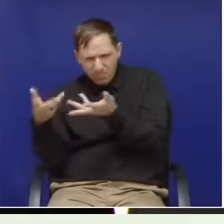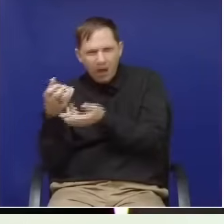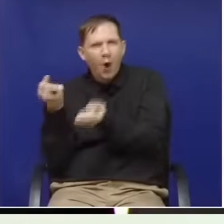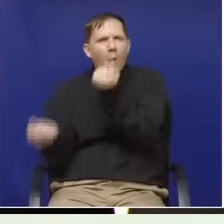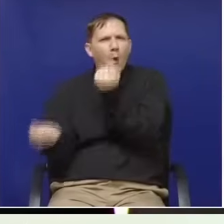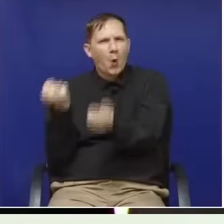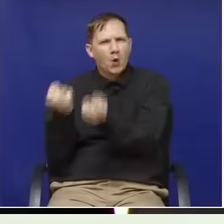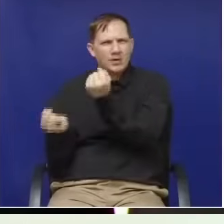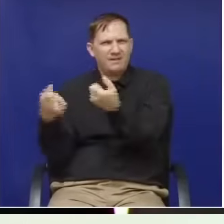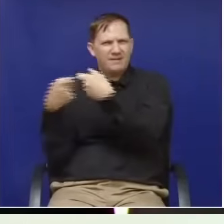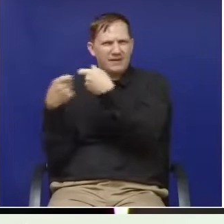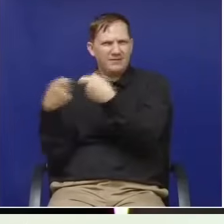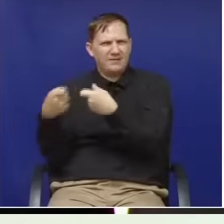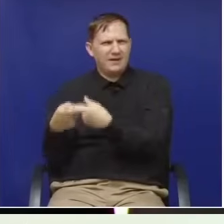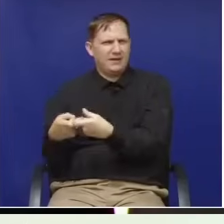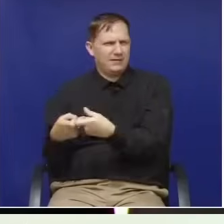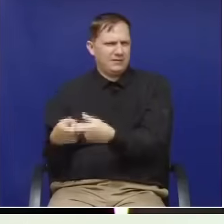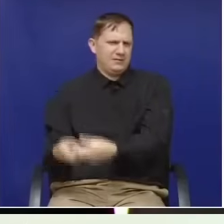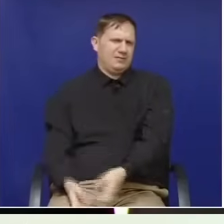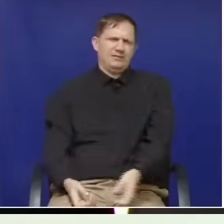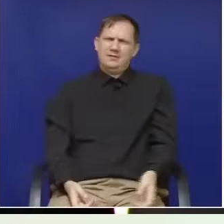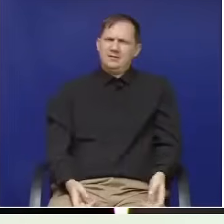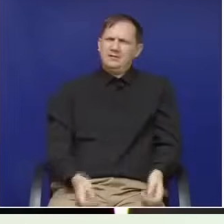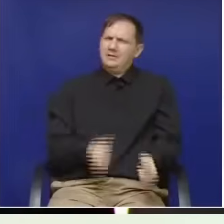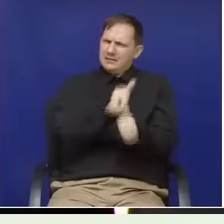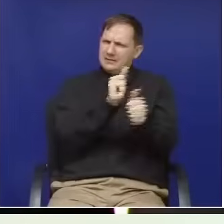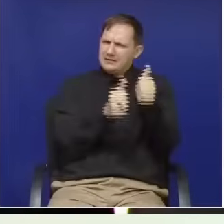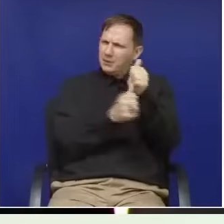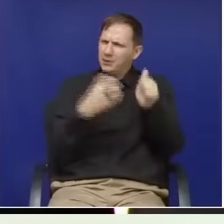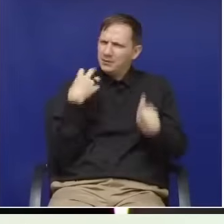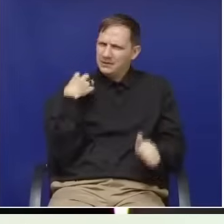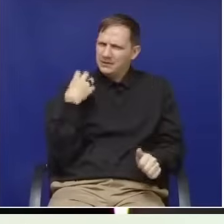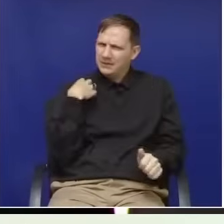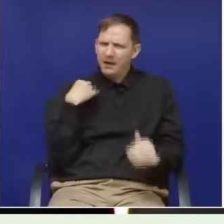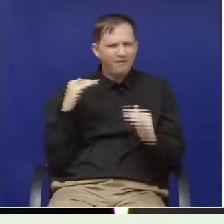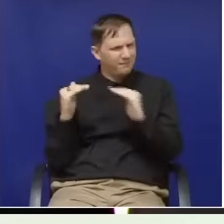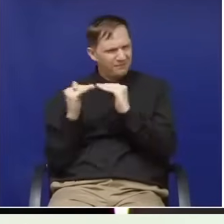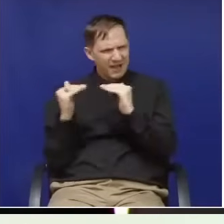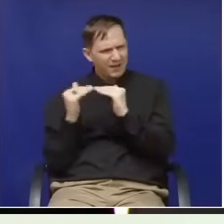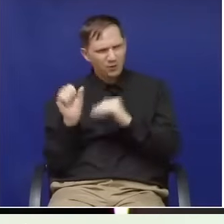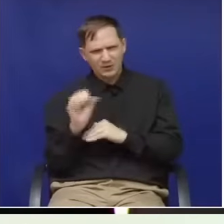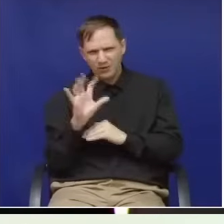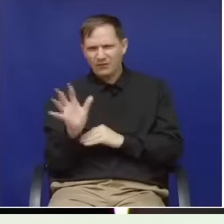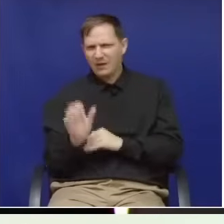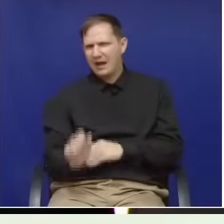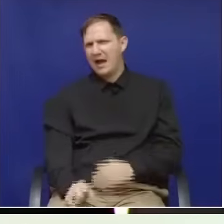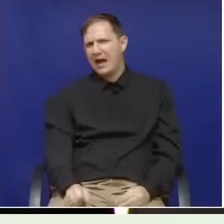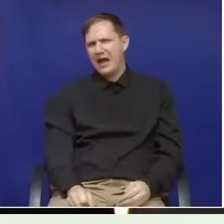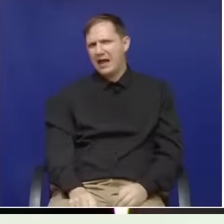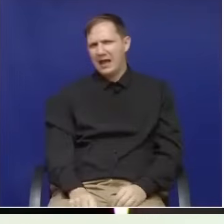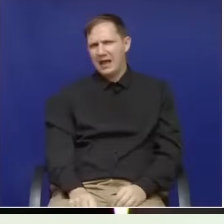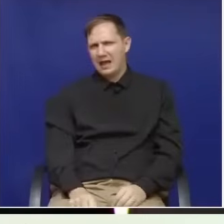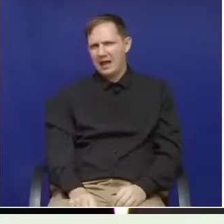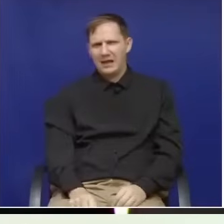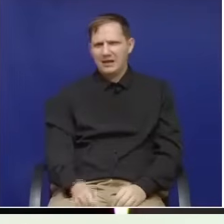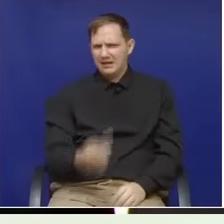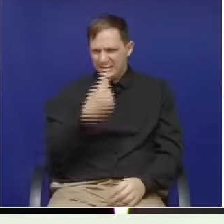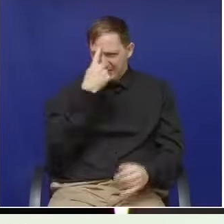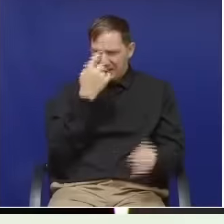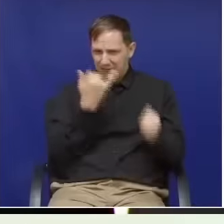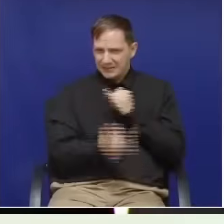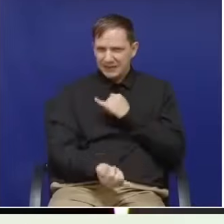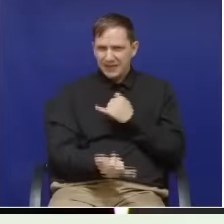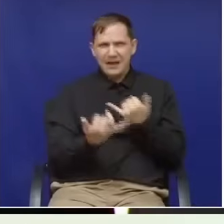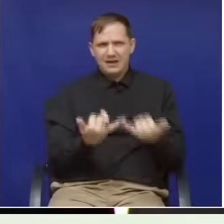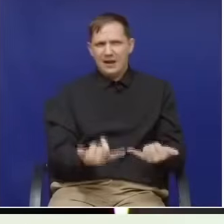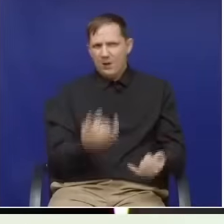court-related dispute. Deputy Minister, to be fair to the South Africans, at some point you think it's an accident. Now you will suddenly